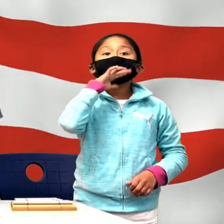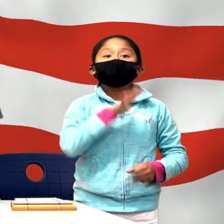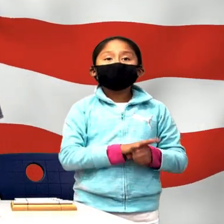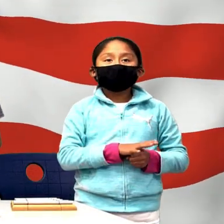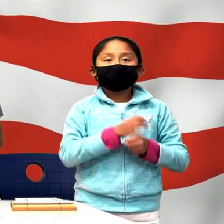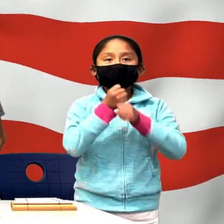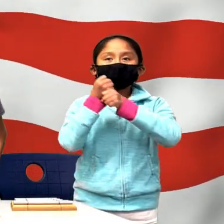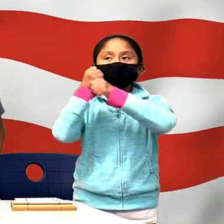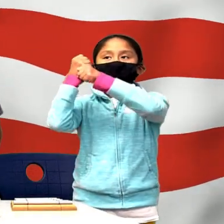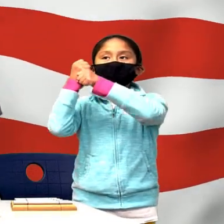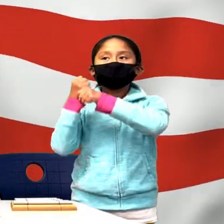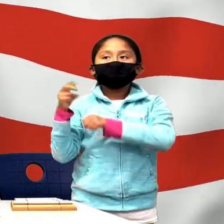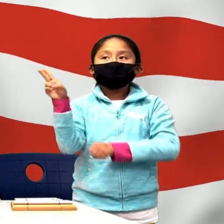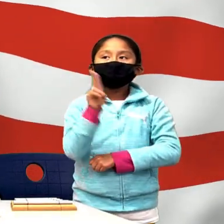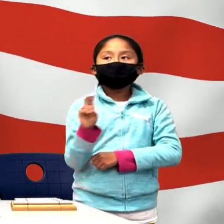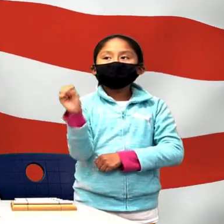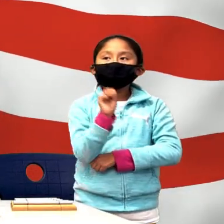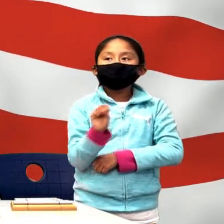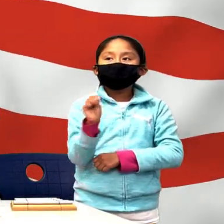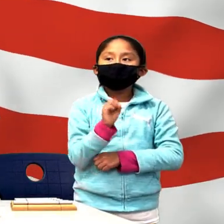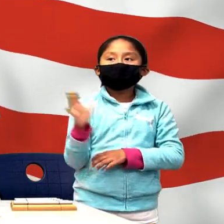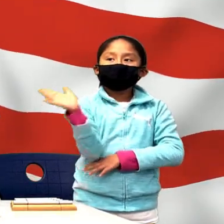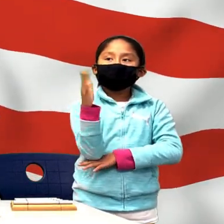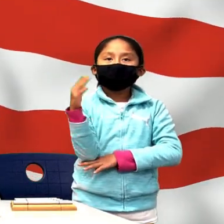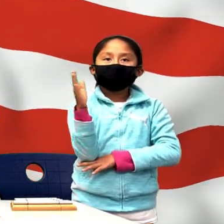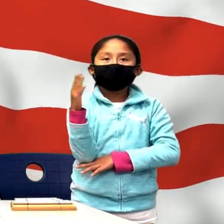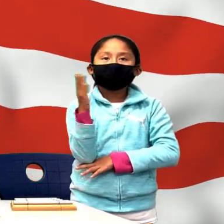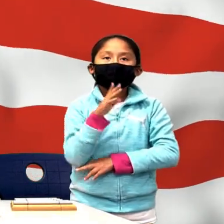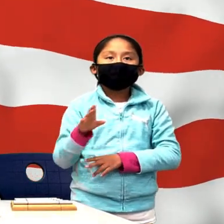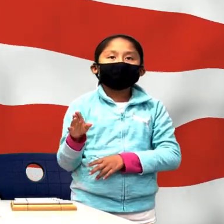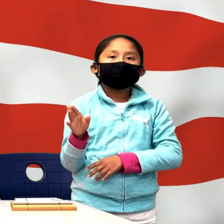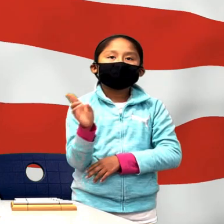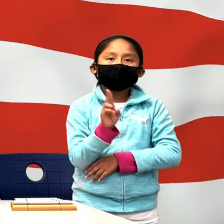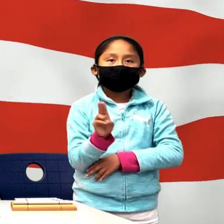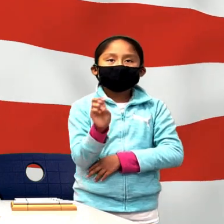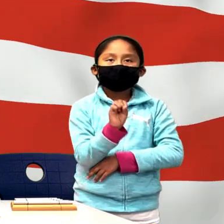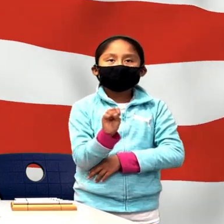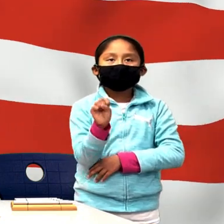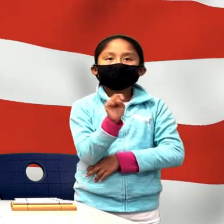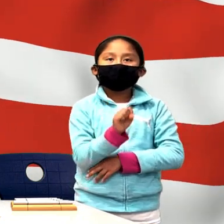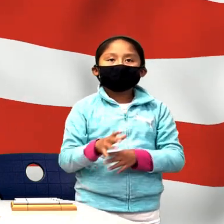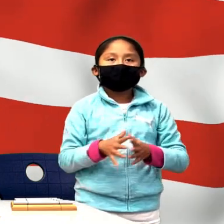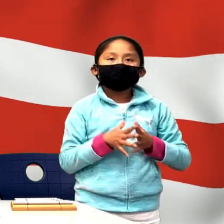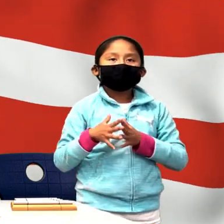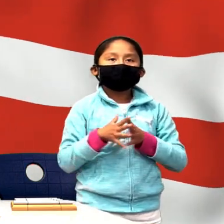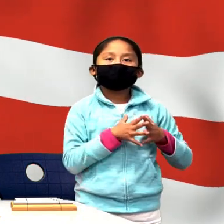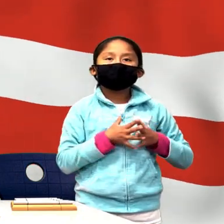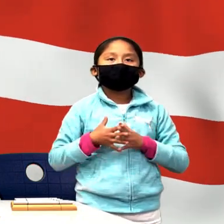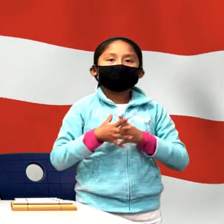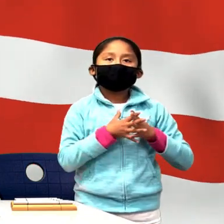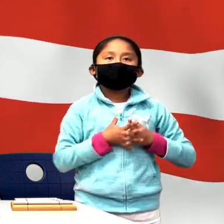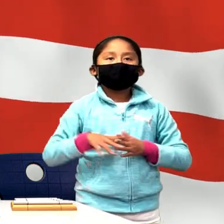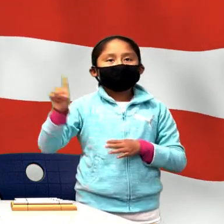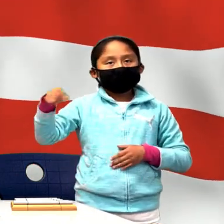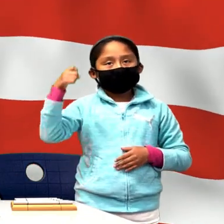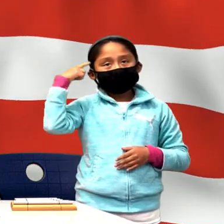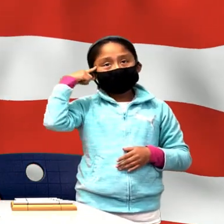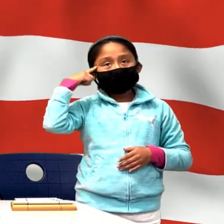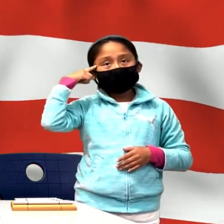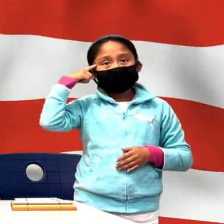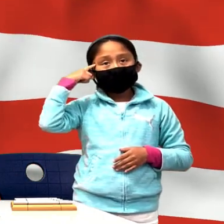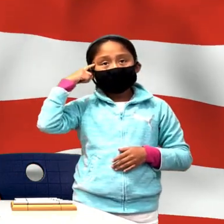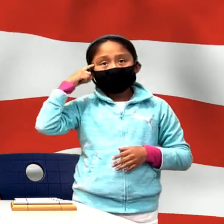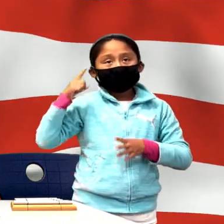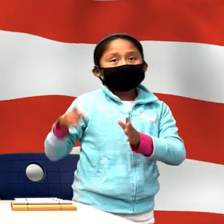I pledge allegiance to the flag of the United States of America and to the